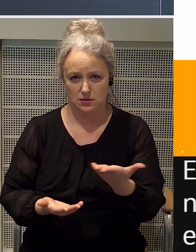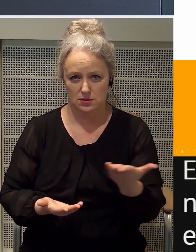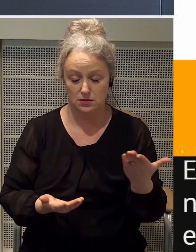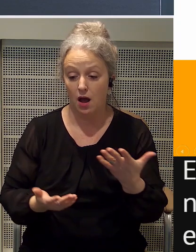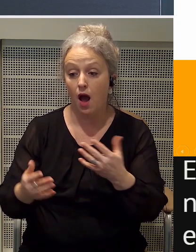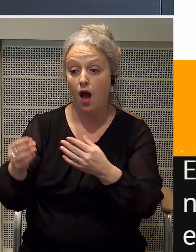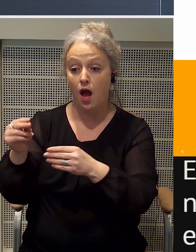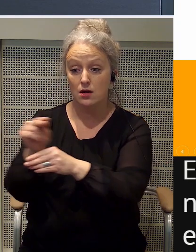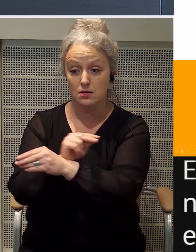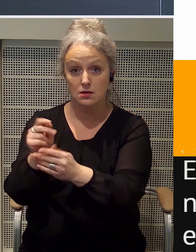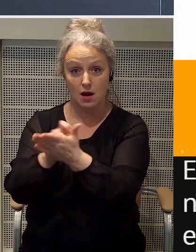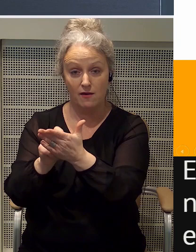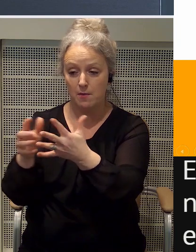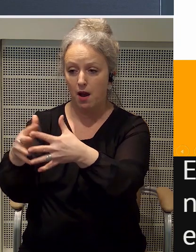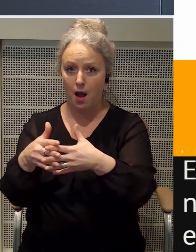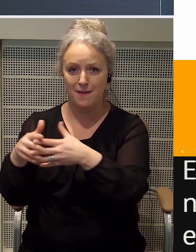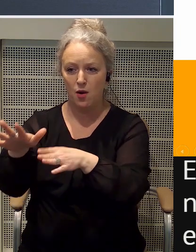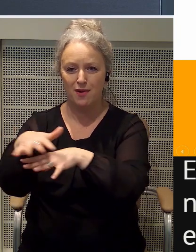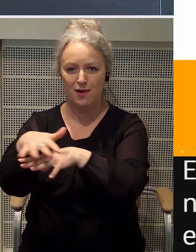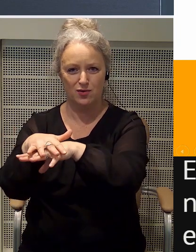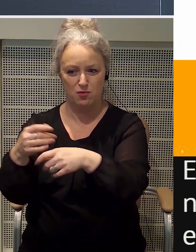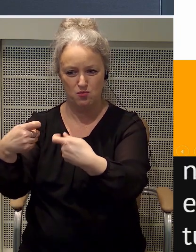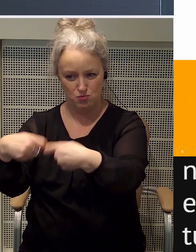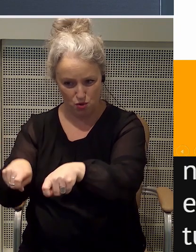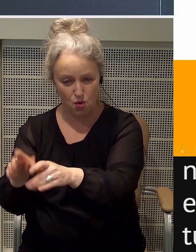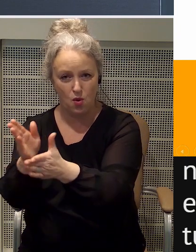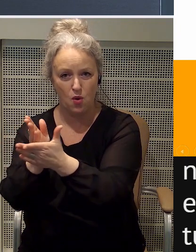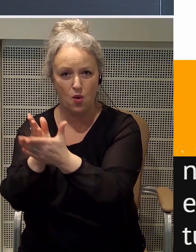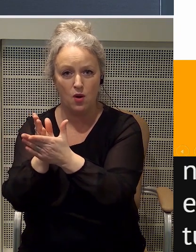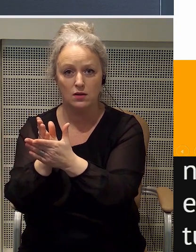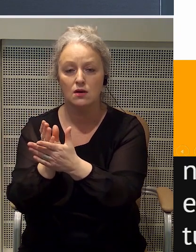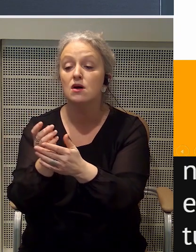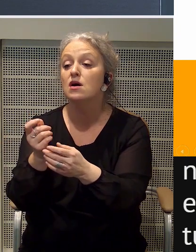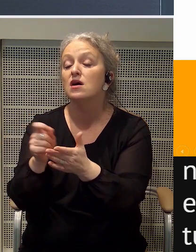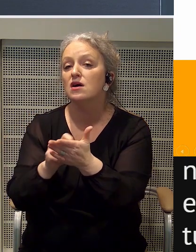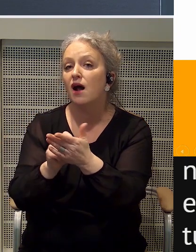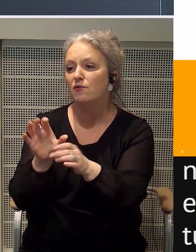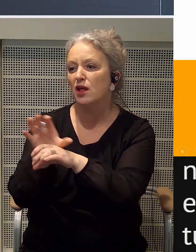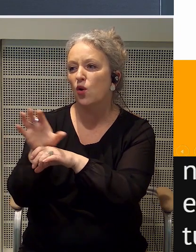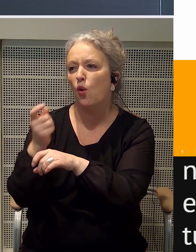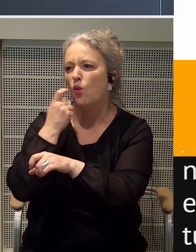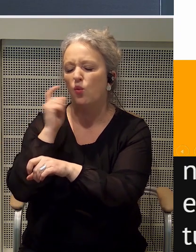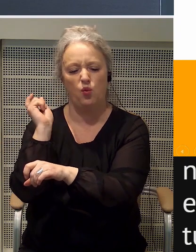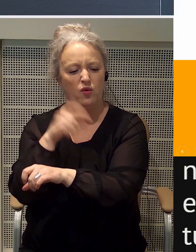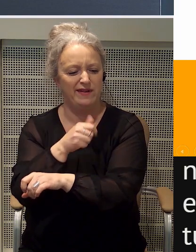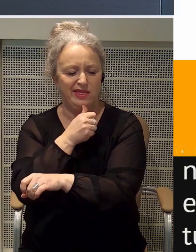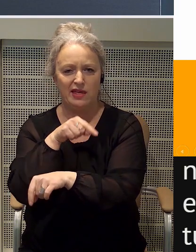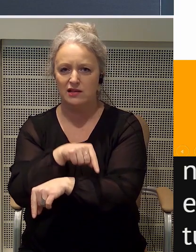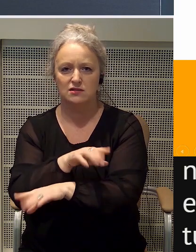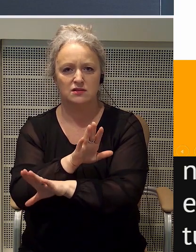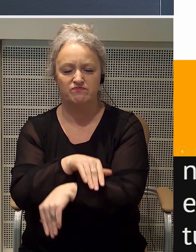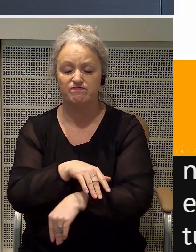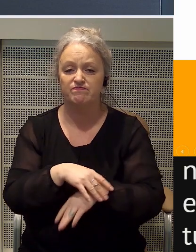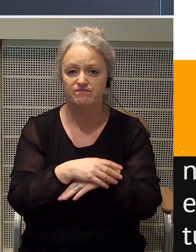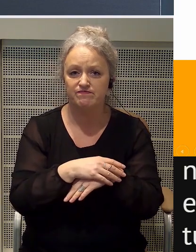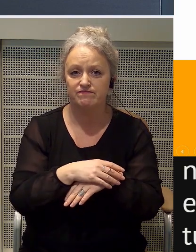someday receiving this treatment. You can only imagine the situation. So the medicine is